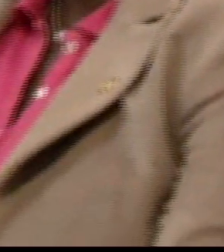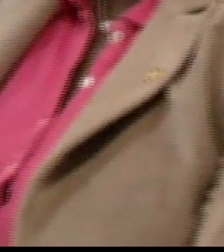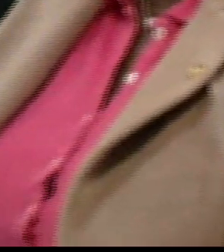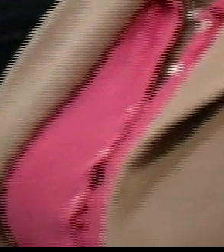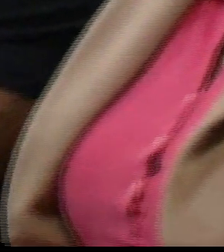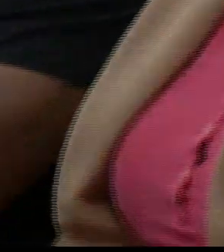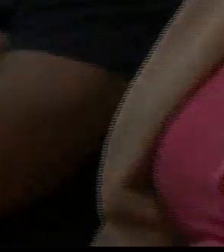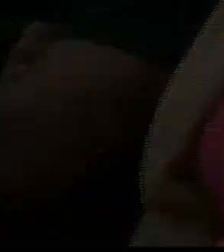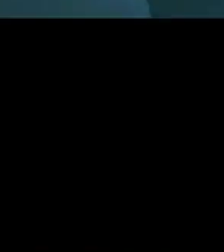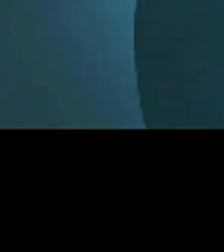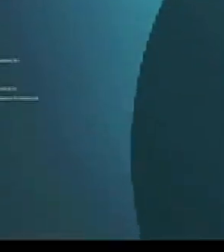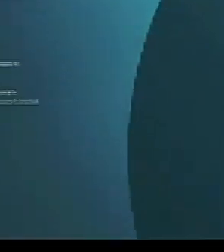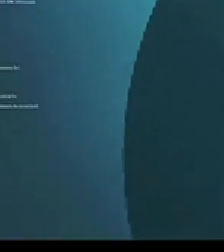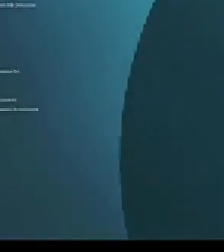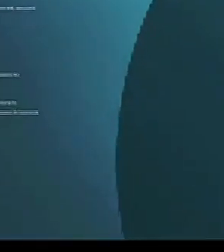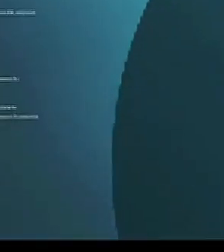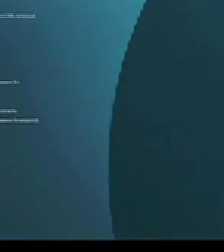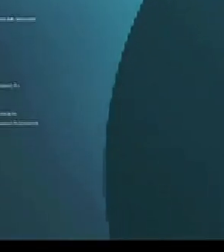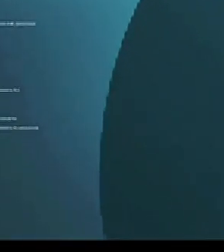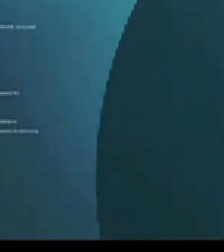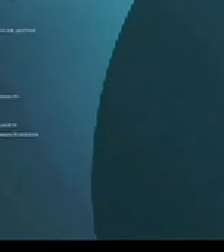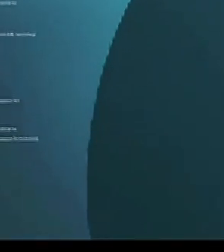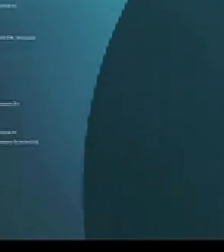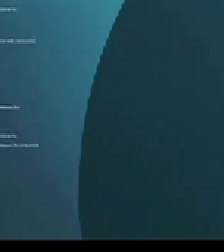starts now.